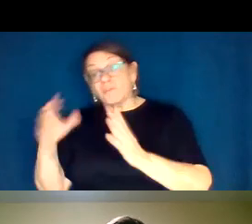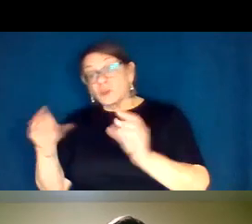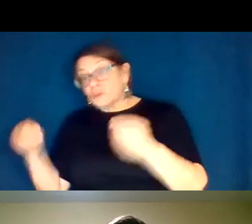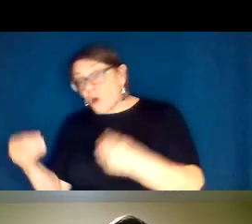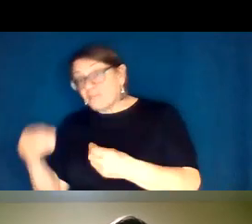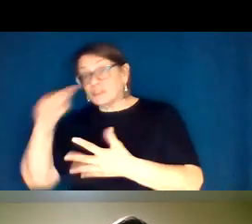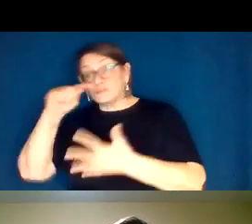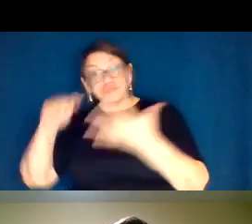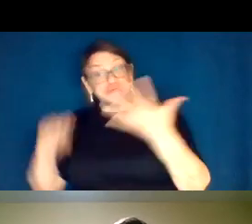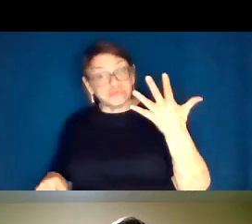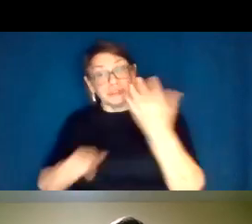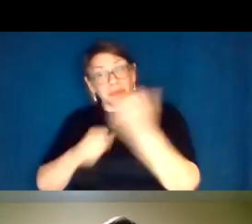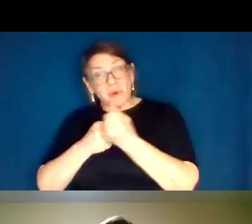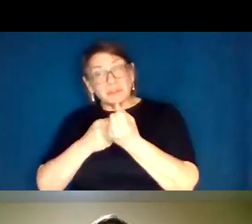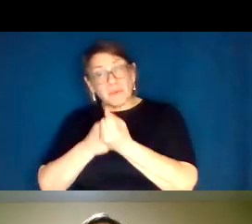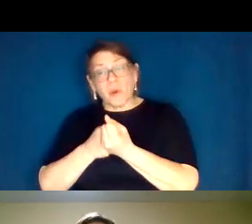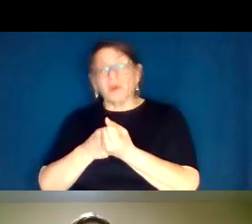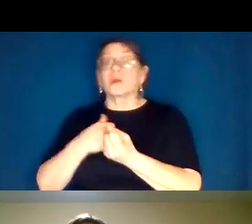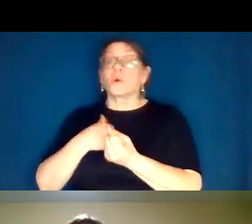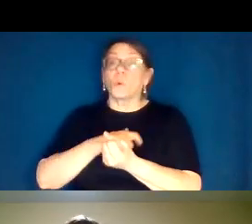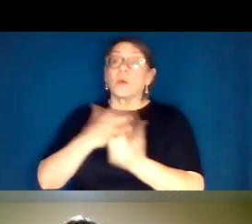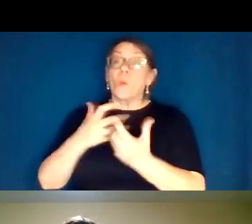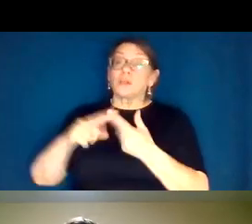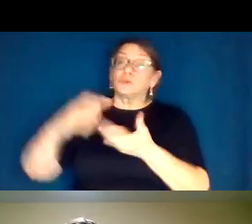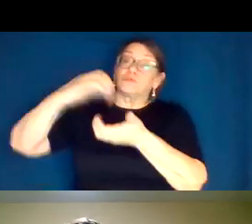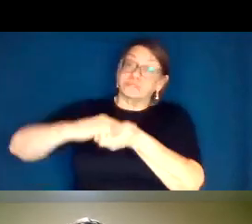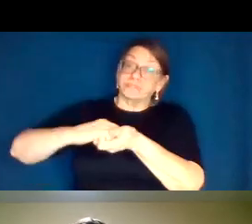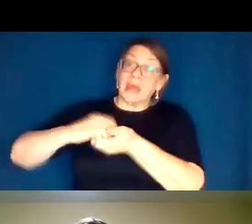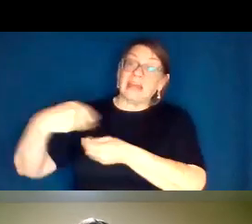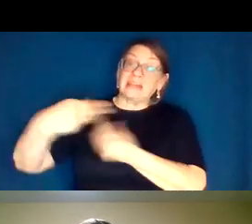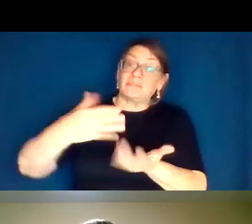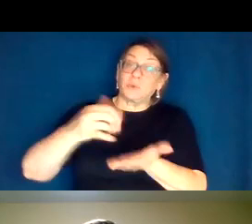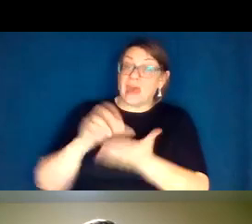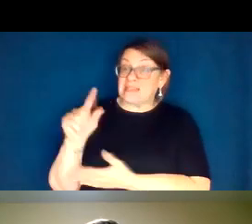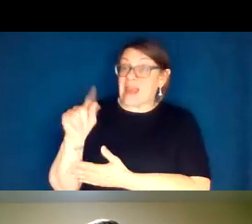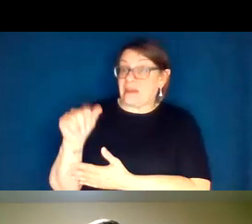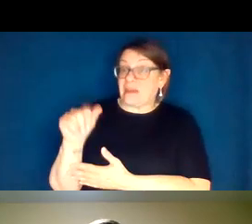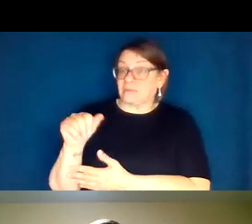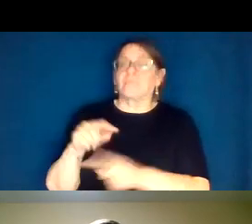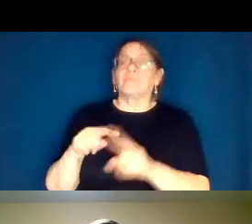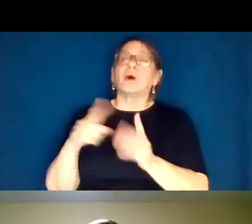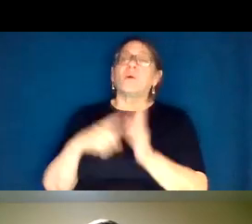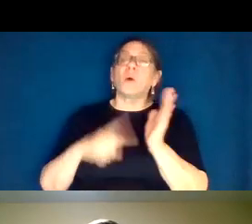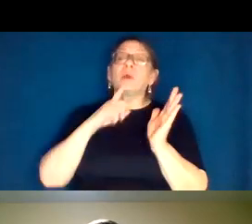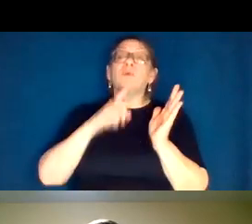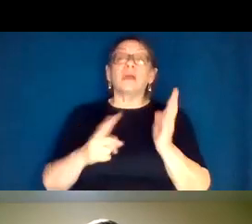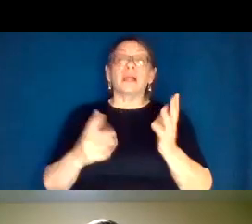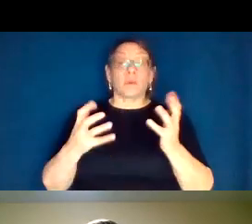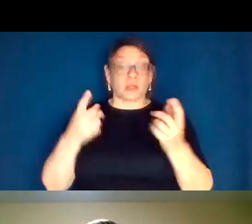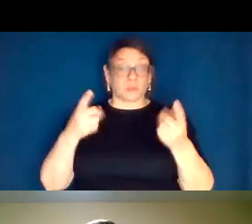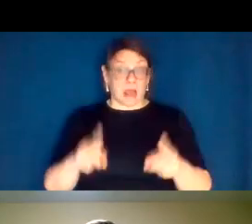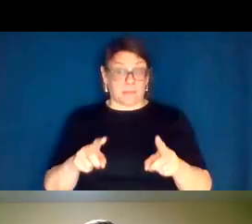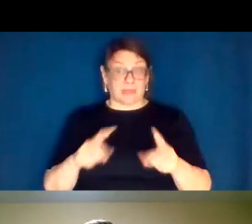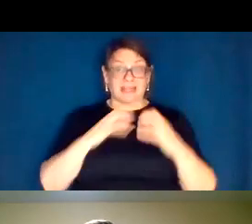cetera. We already work in partnership and we have this data. Now, what we really want to do is break down these